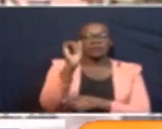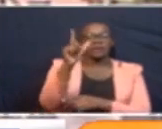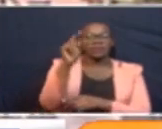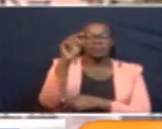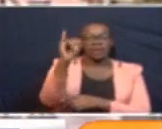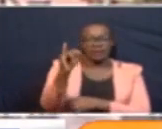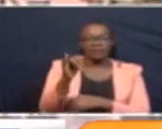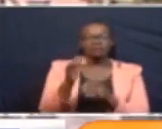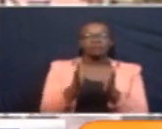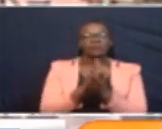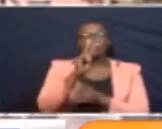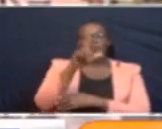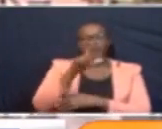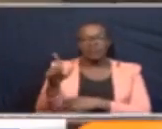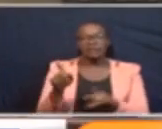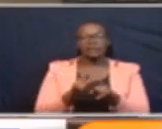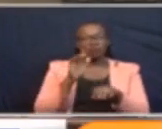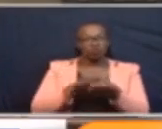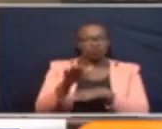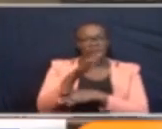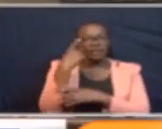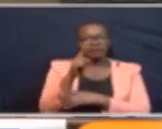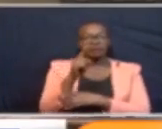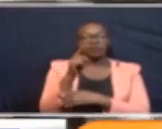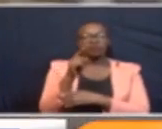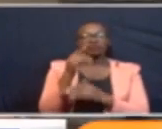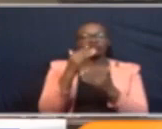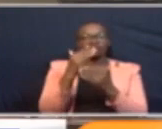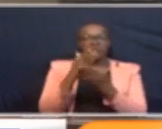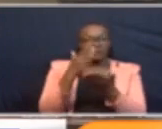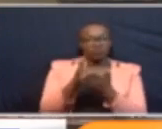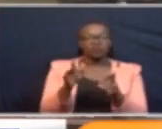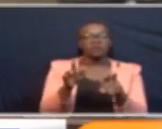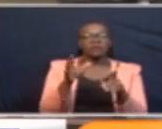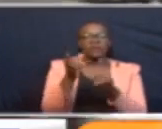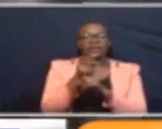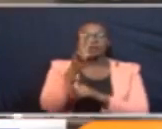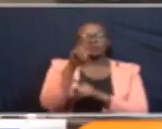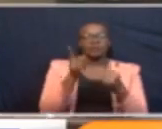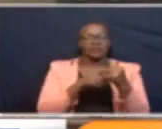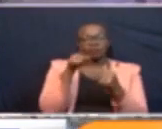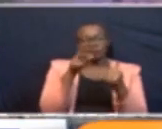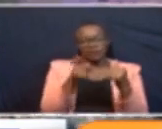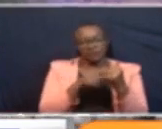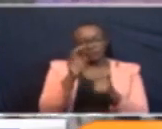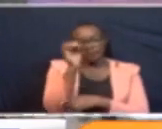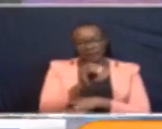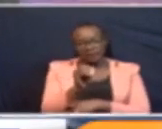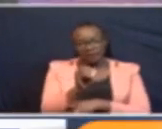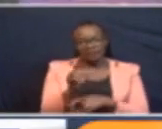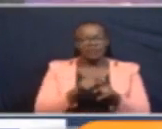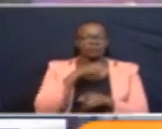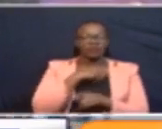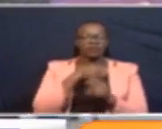the best areas for apartment development, driven by an uptake averaging at 26.6% and returns ranging